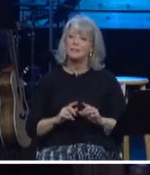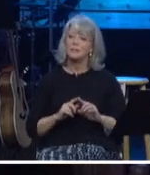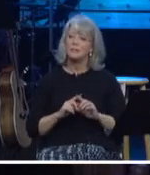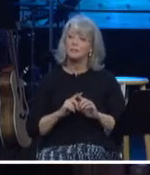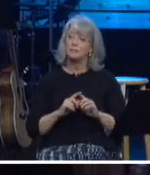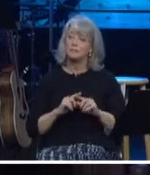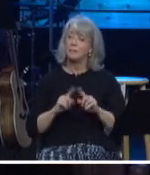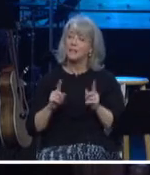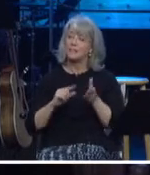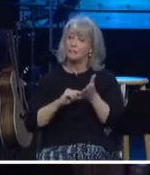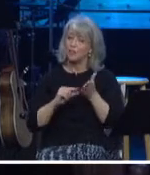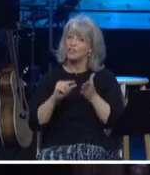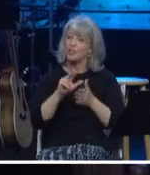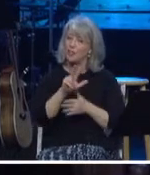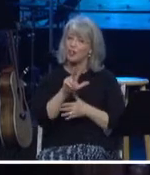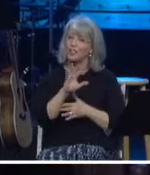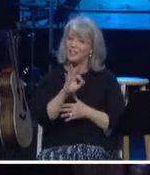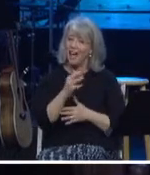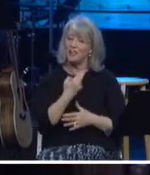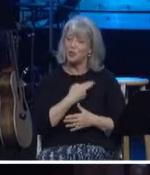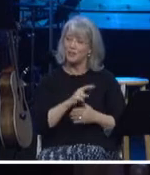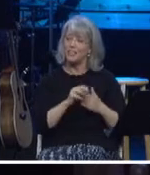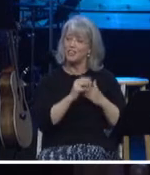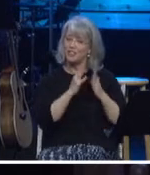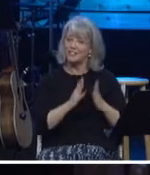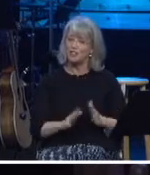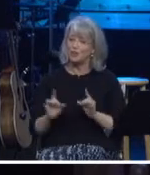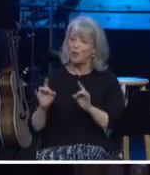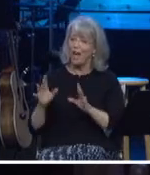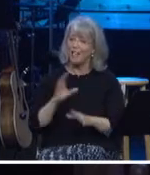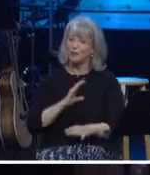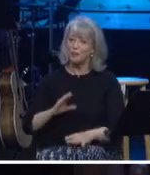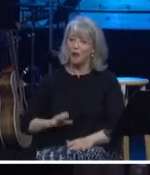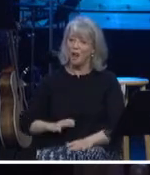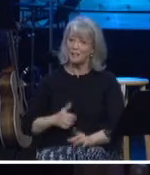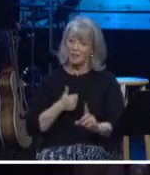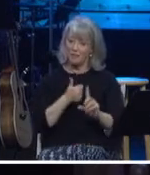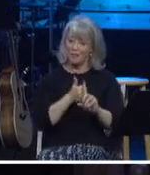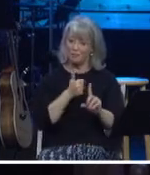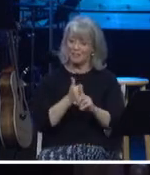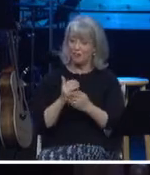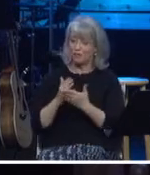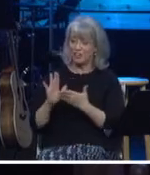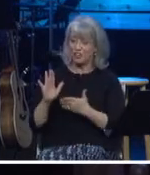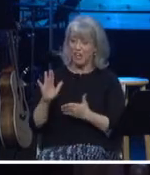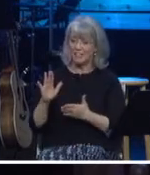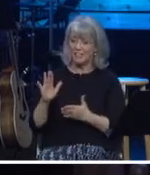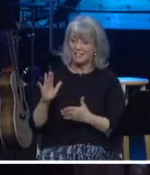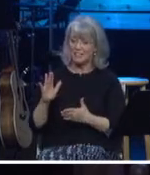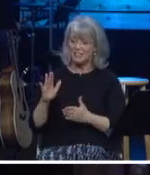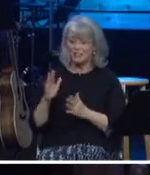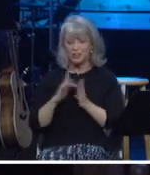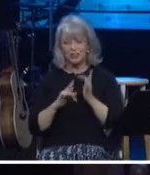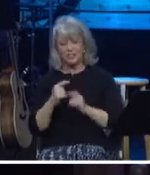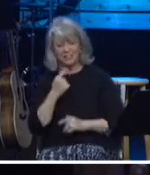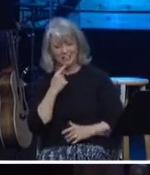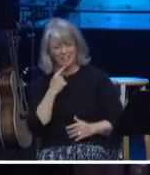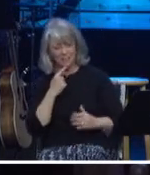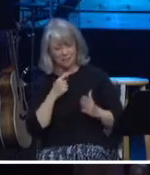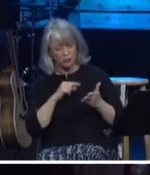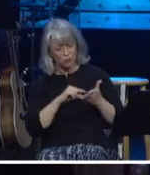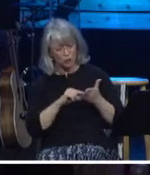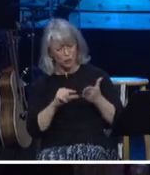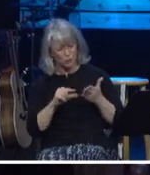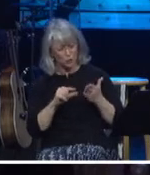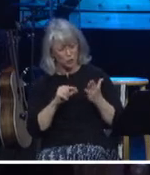Look at verse 39. Even these religious leaders who hate Christ, they're rejecting him. Jesus says, "You search the